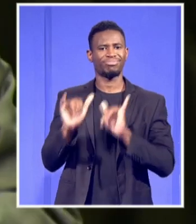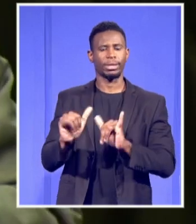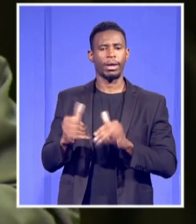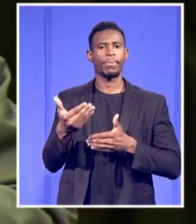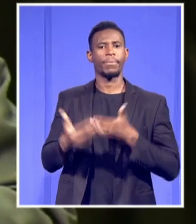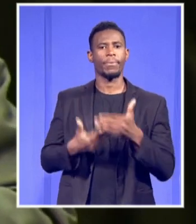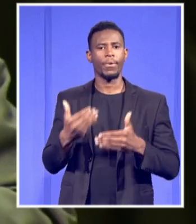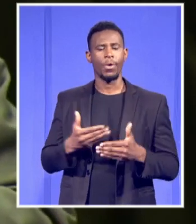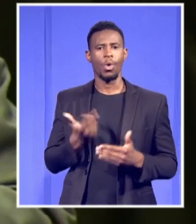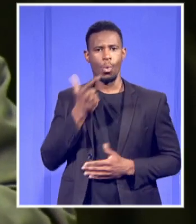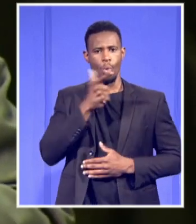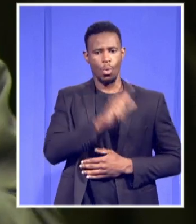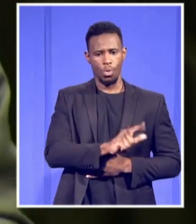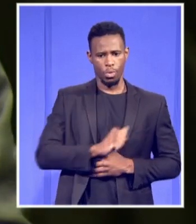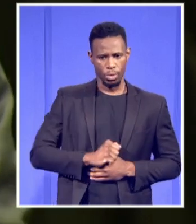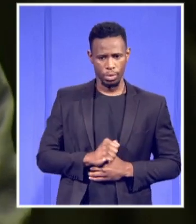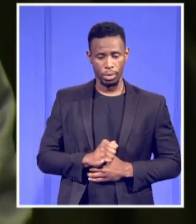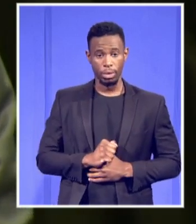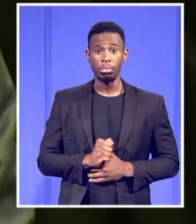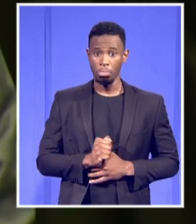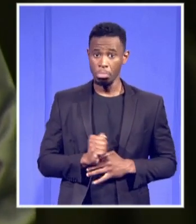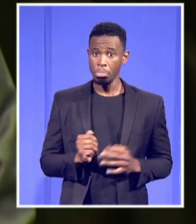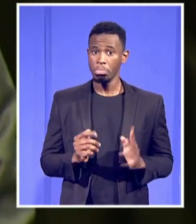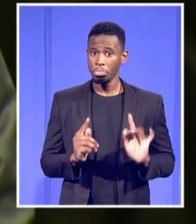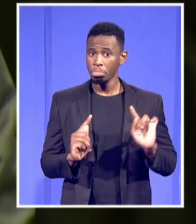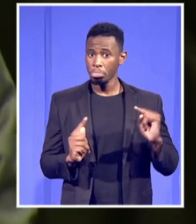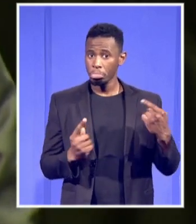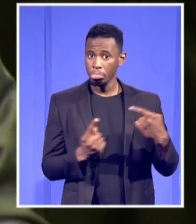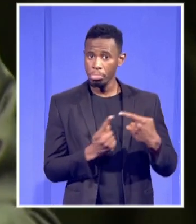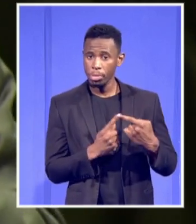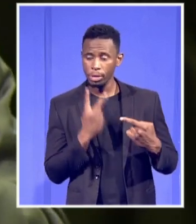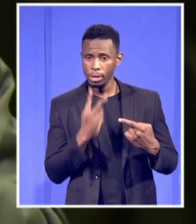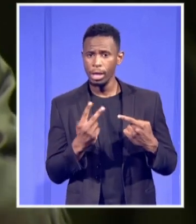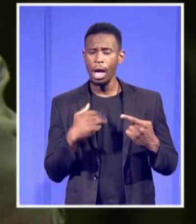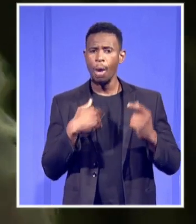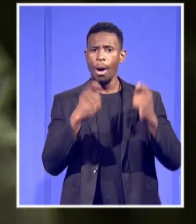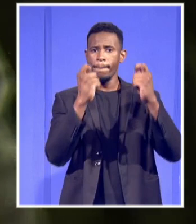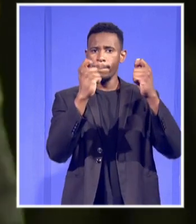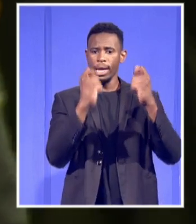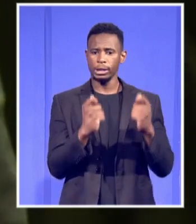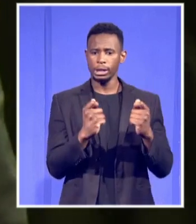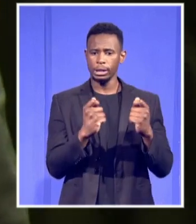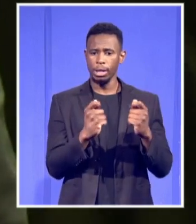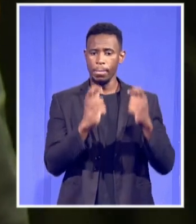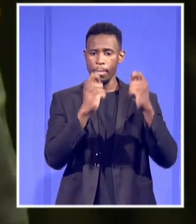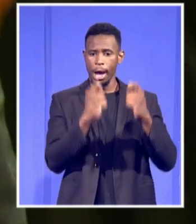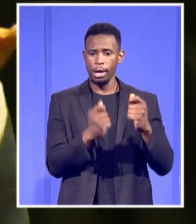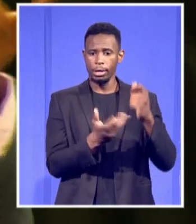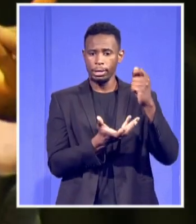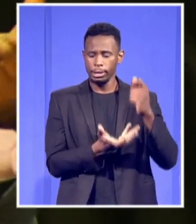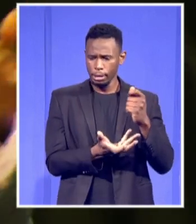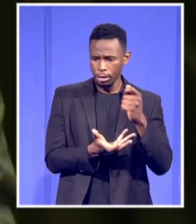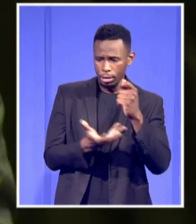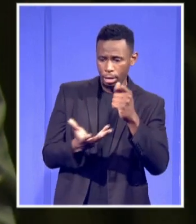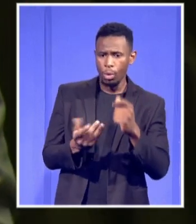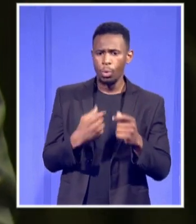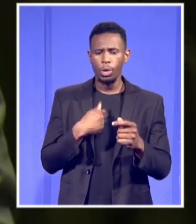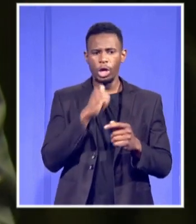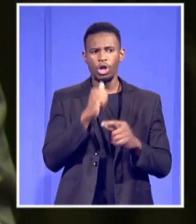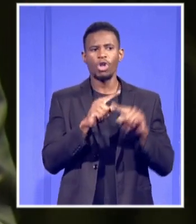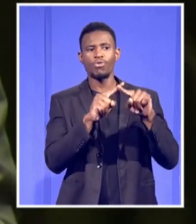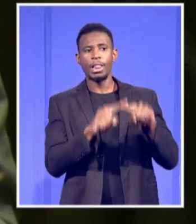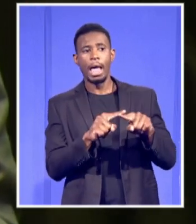we are making, our budget allocations, we're not only relying on what our good partners will